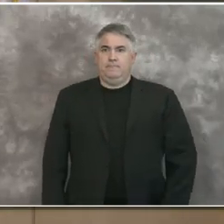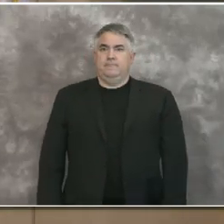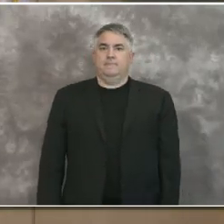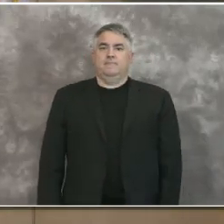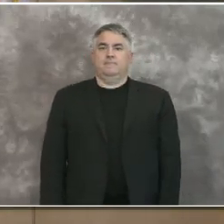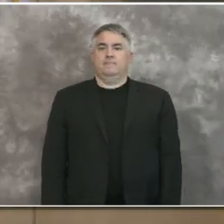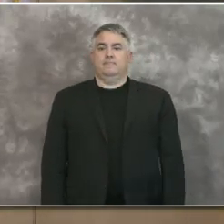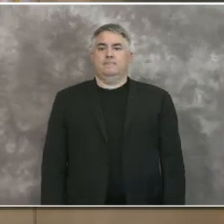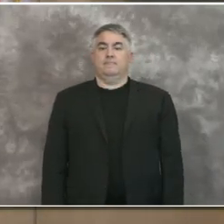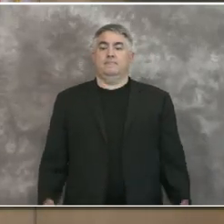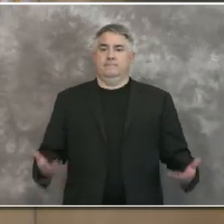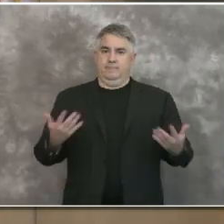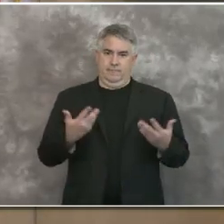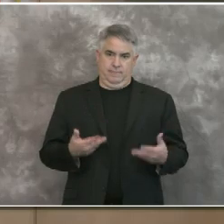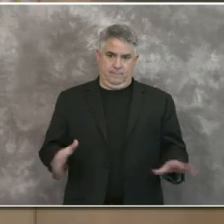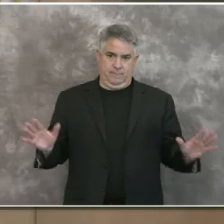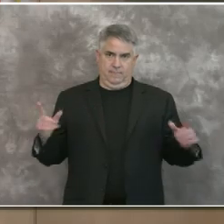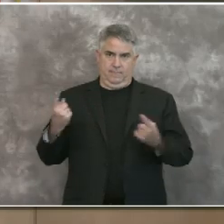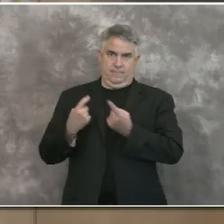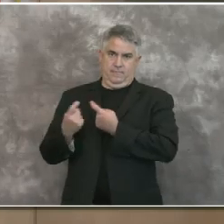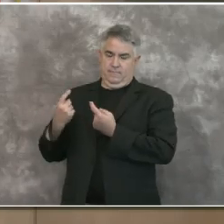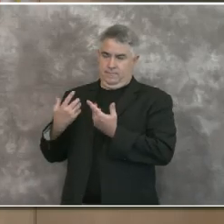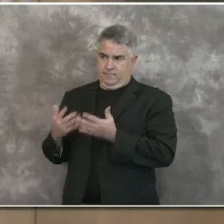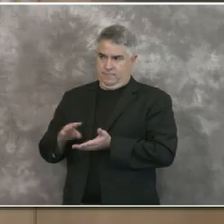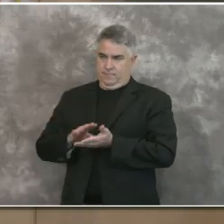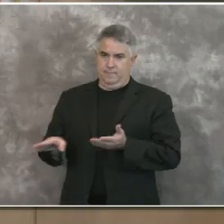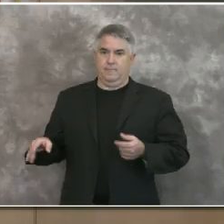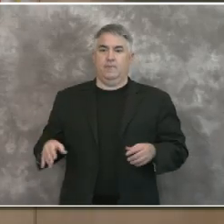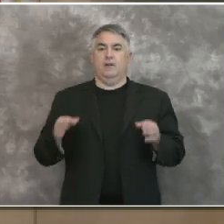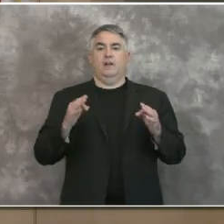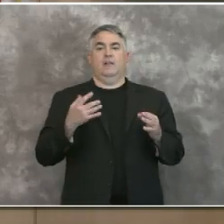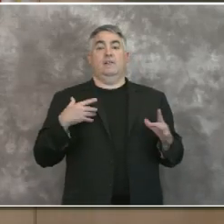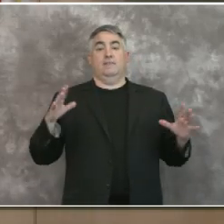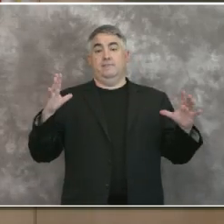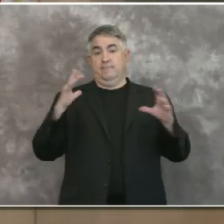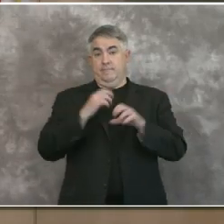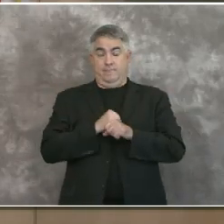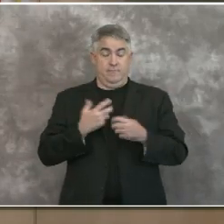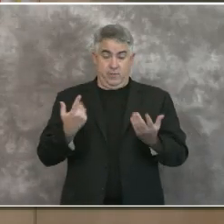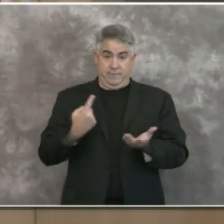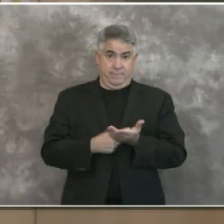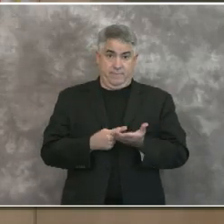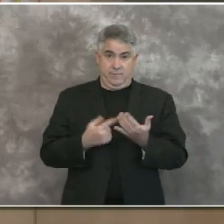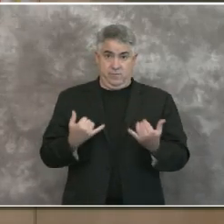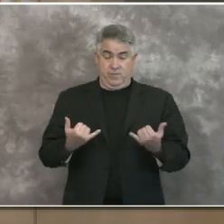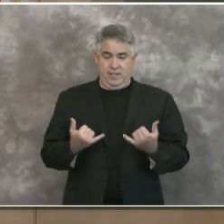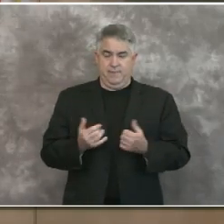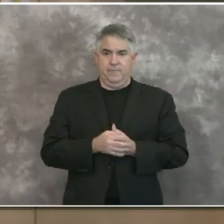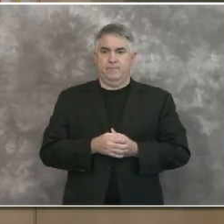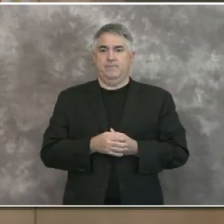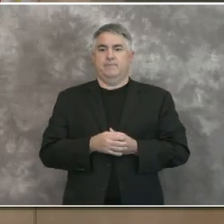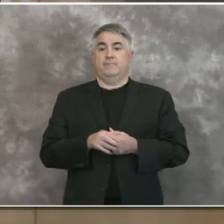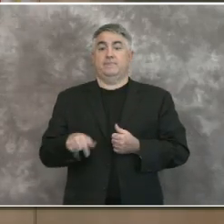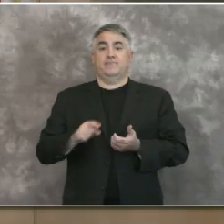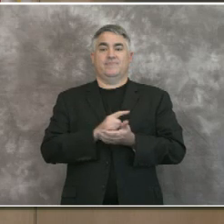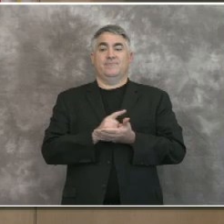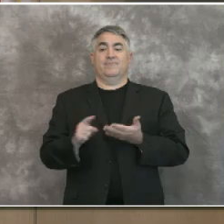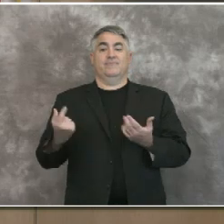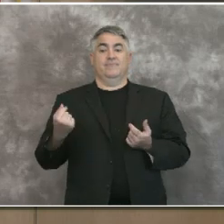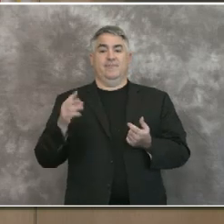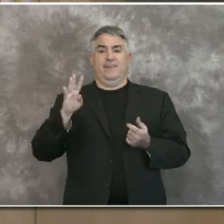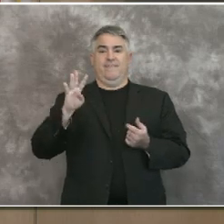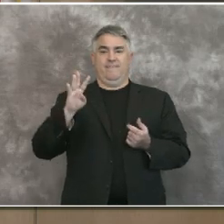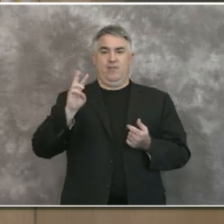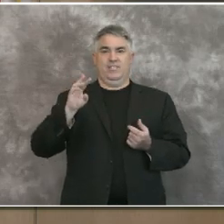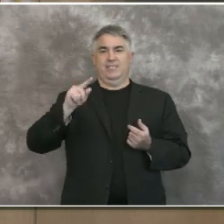Well, that concludes our questions for today, but let me close by noting that this week is the 46th anniversary